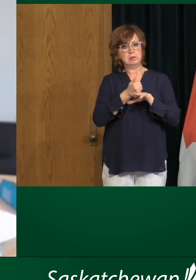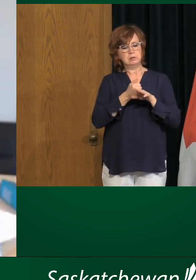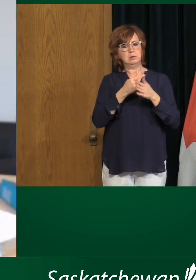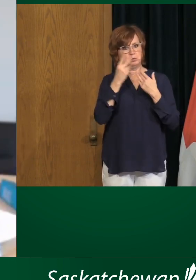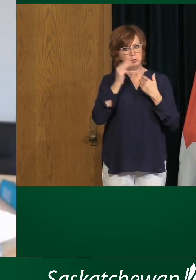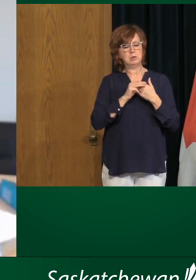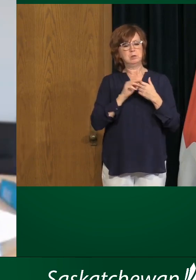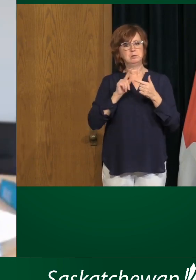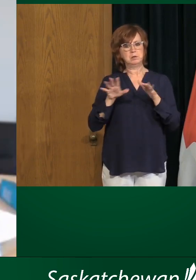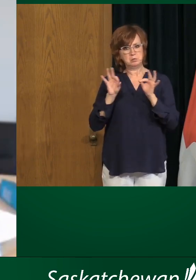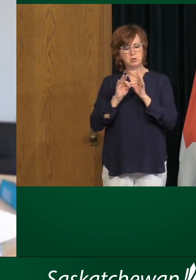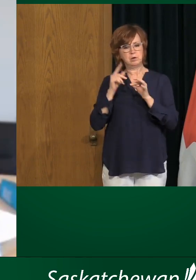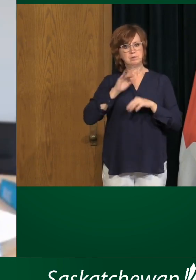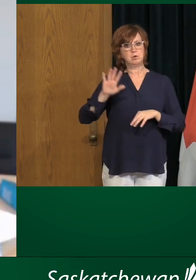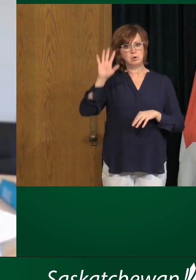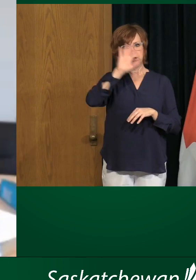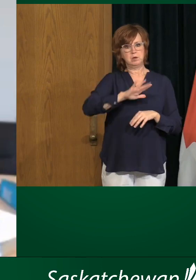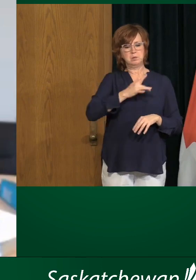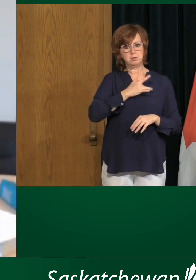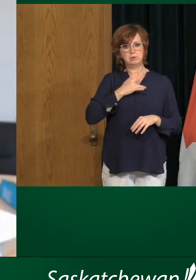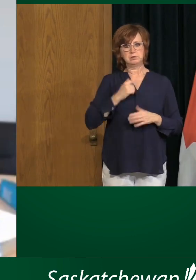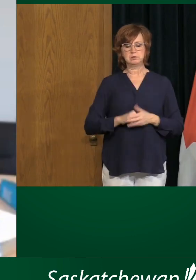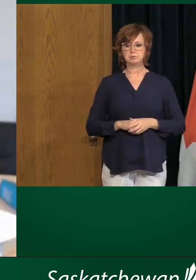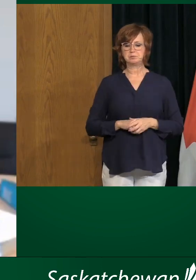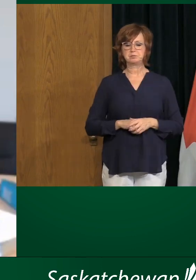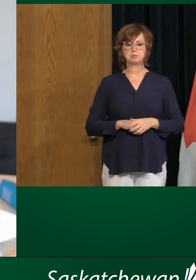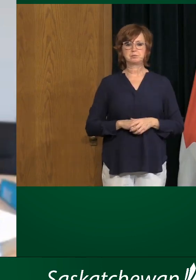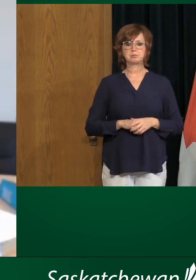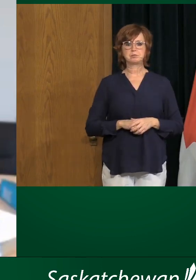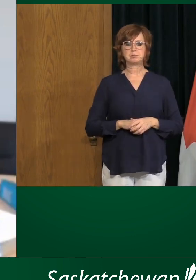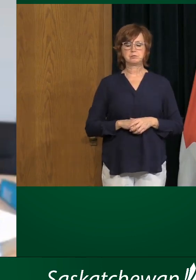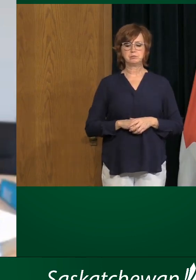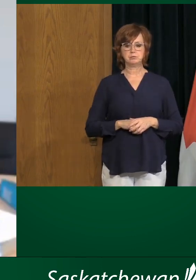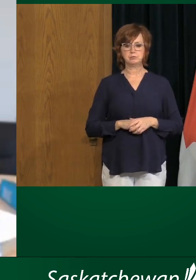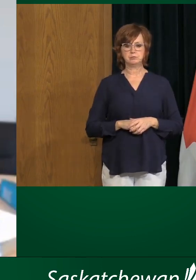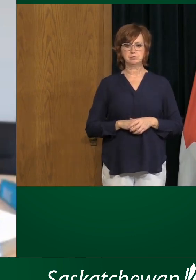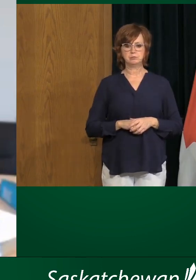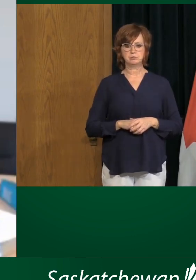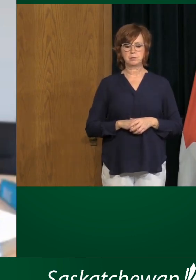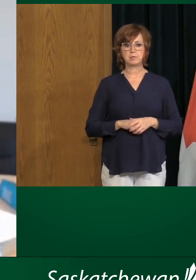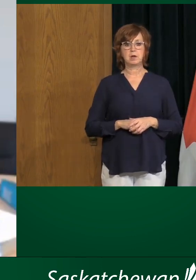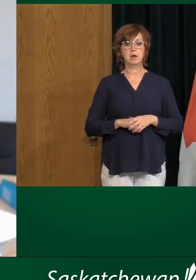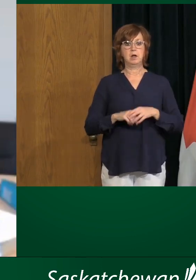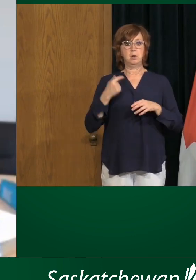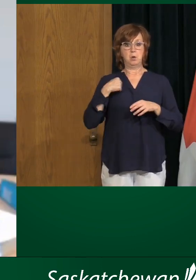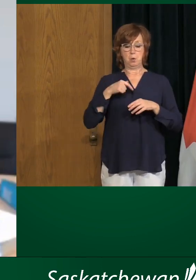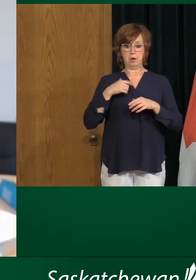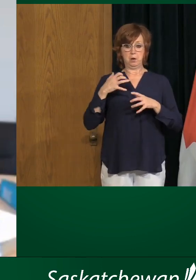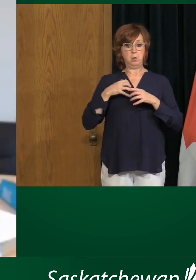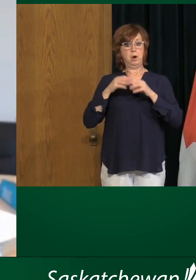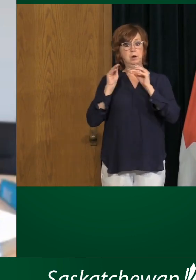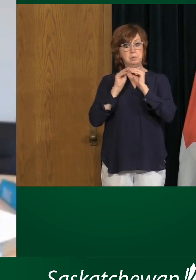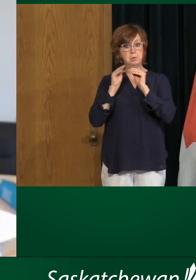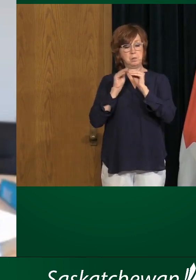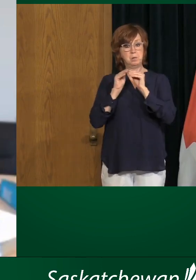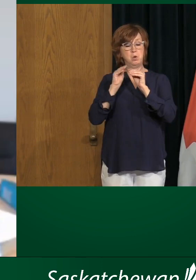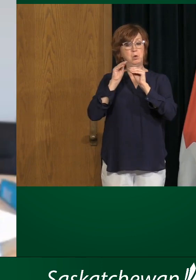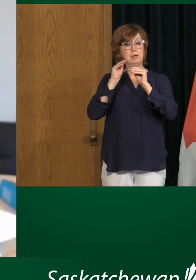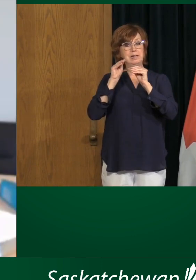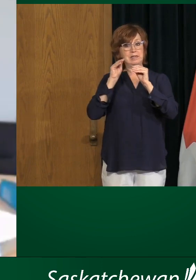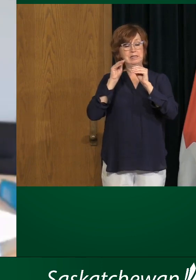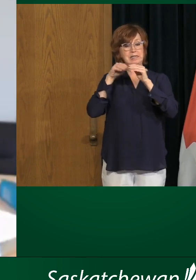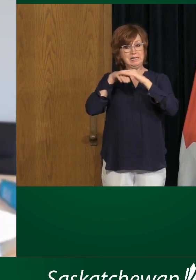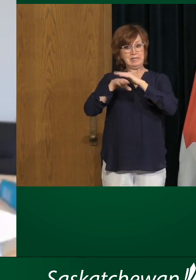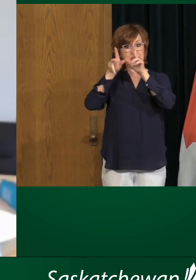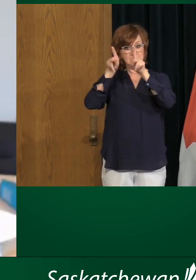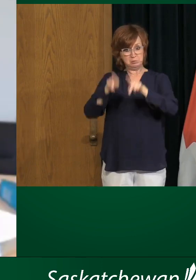province. To support the move toward introducing more in-person consultation, it will be extremely important that